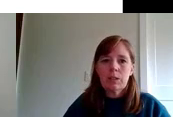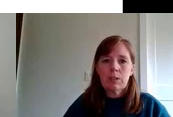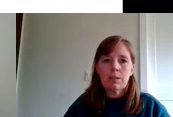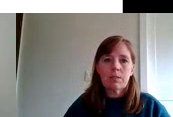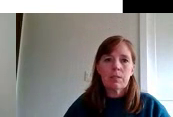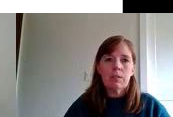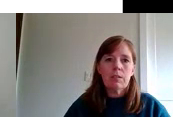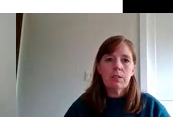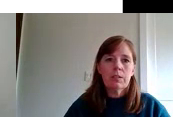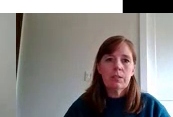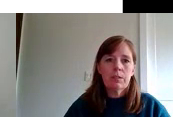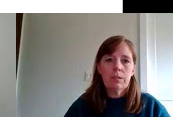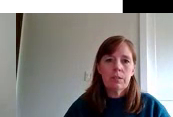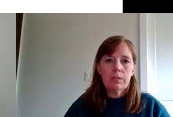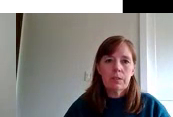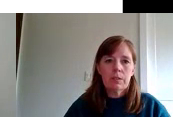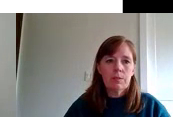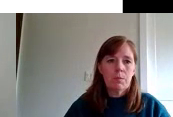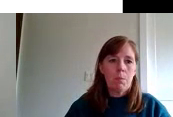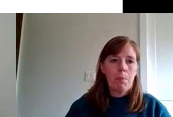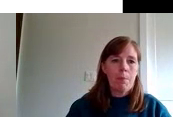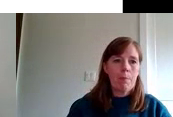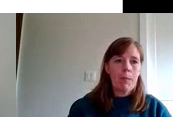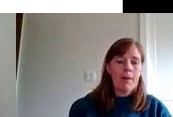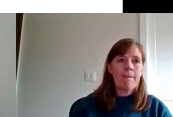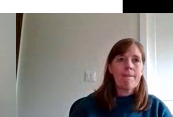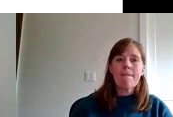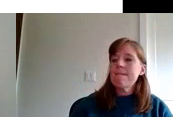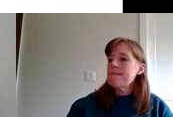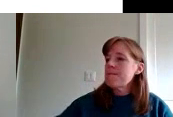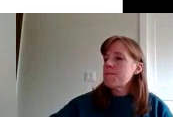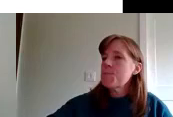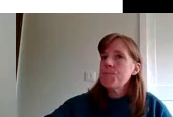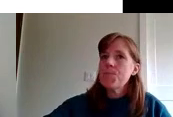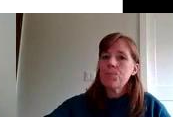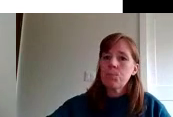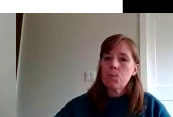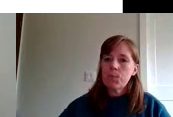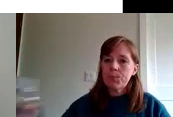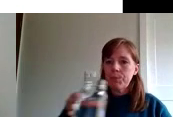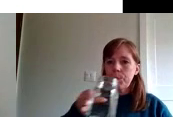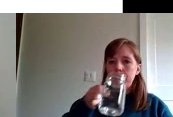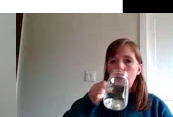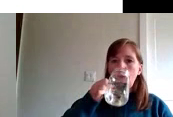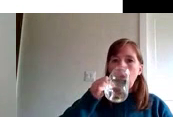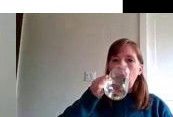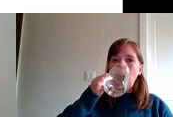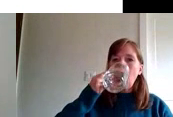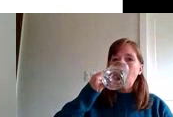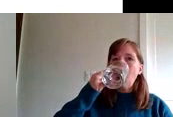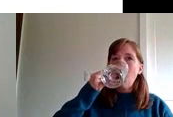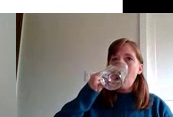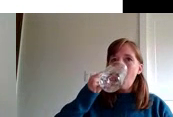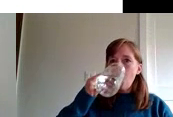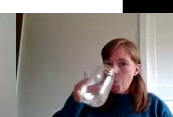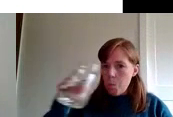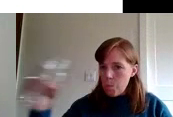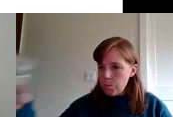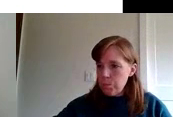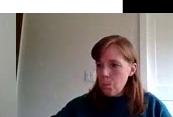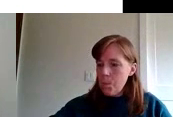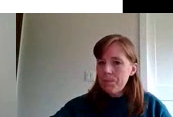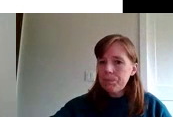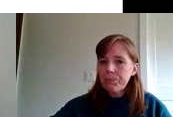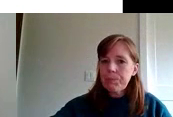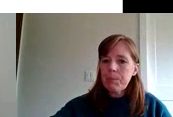Something else that was a great learning experience for me between the spring when all of this started and now, having